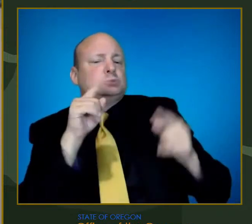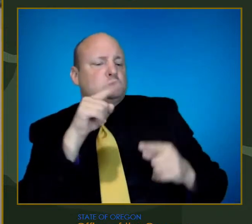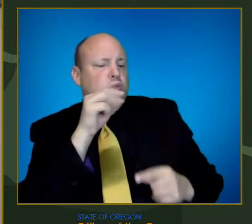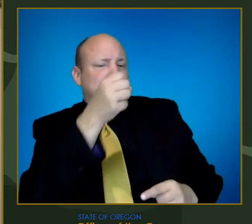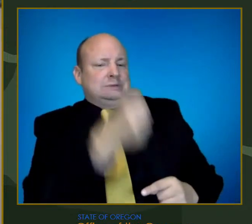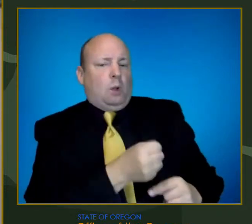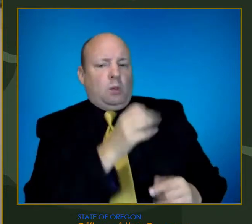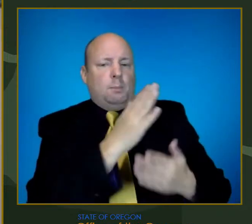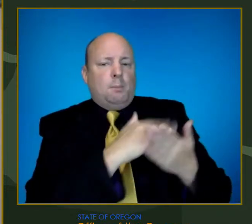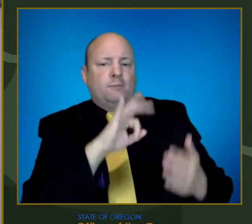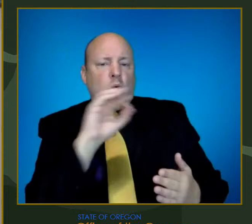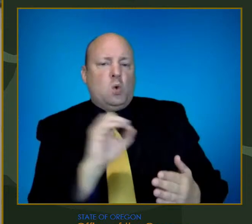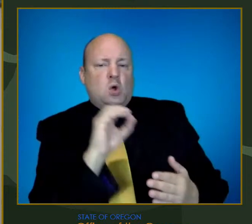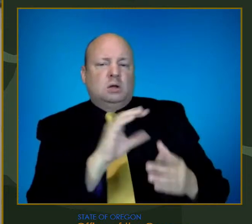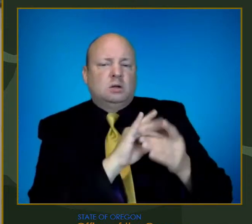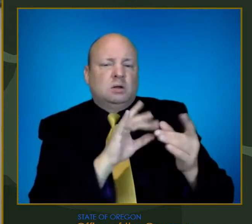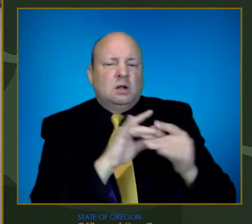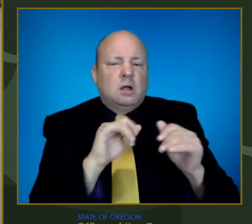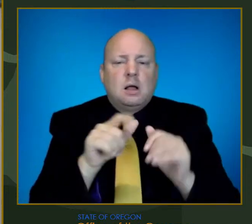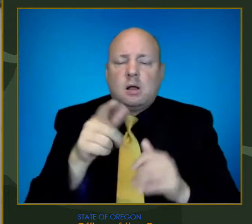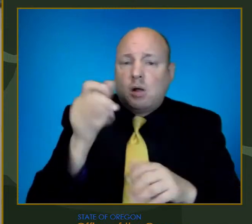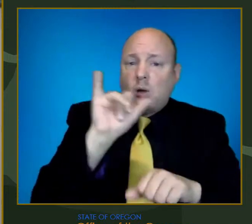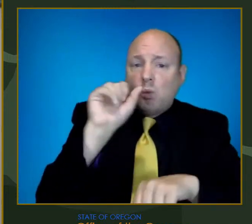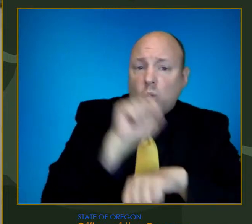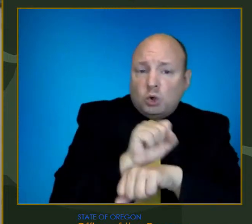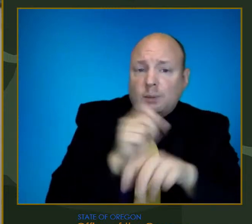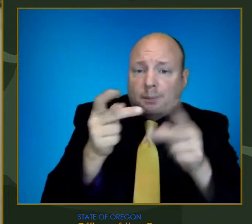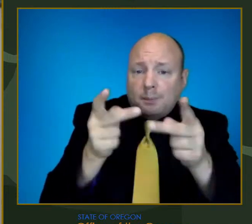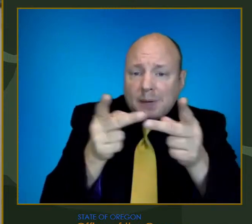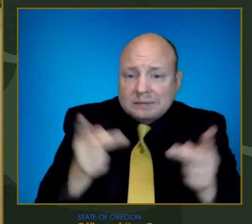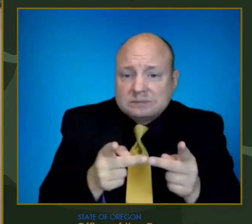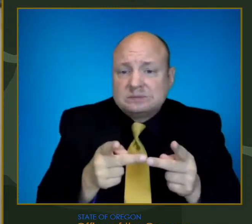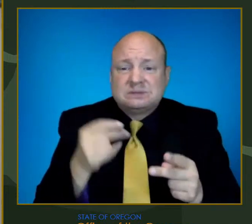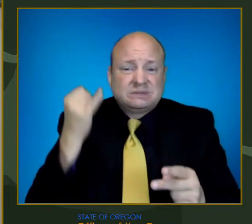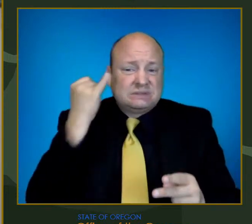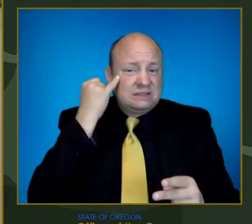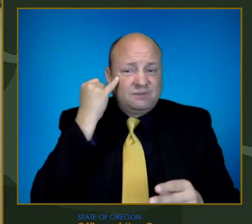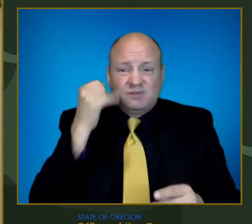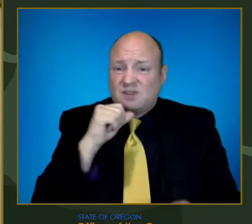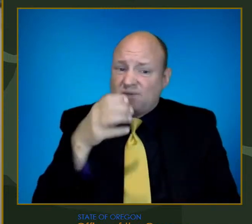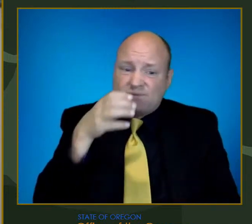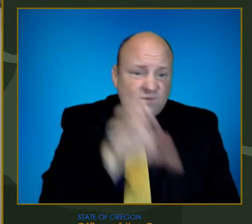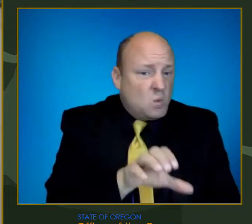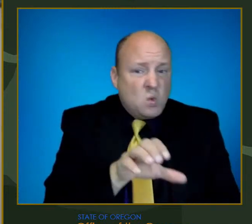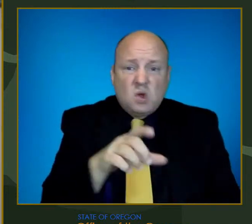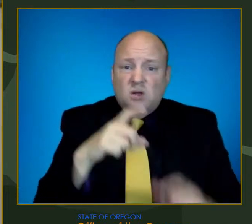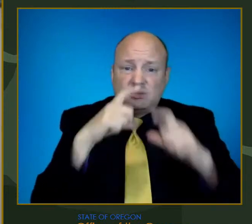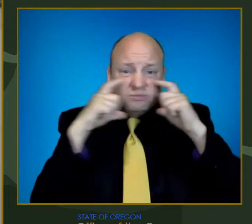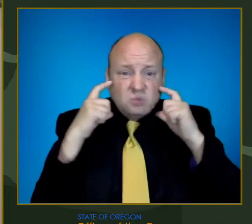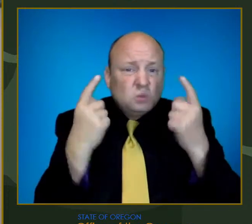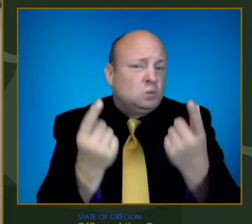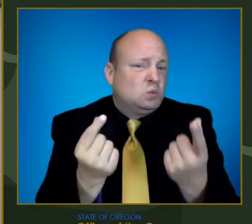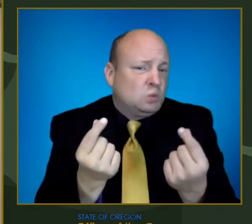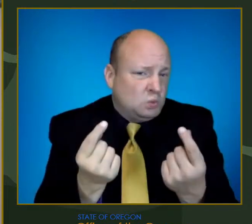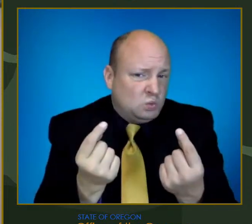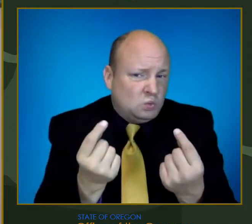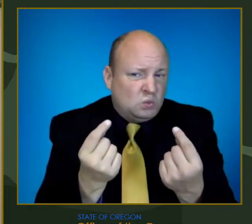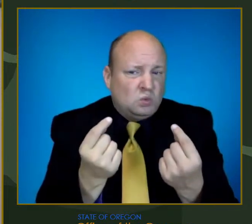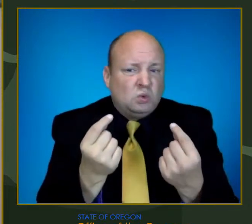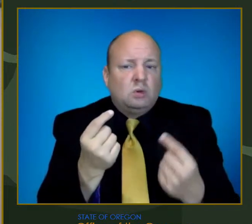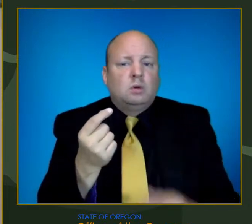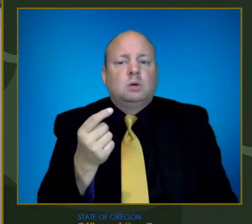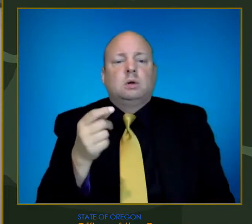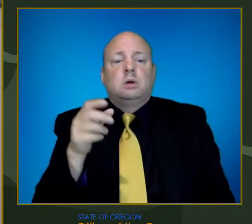workplaces just refuse to enforce this new rule? Dr. Seidlinger, would you like to respond to that question,